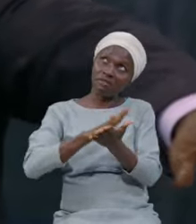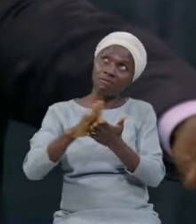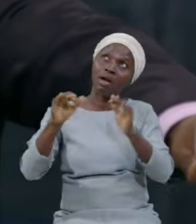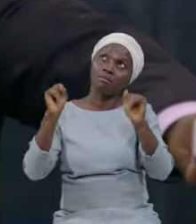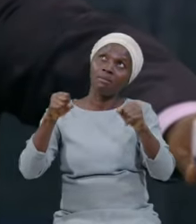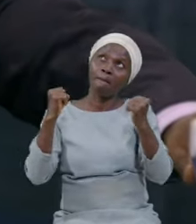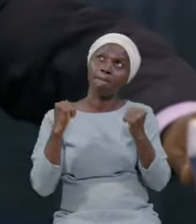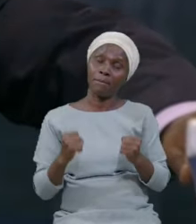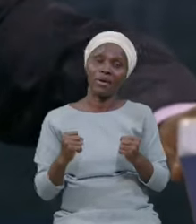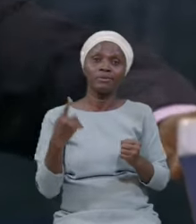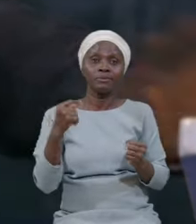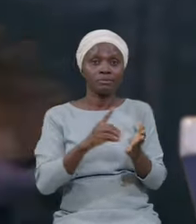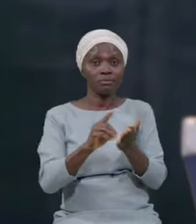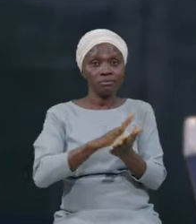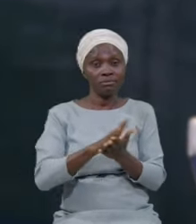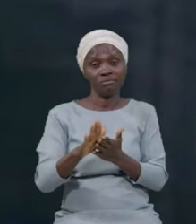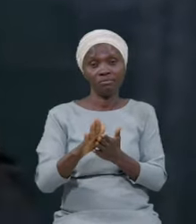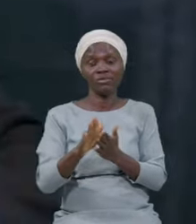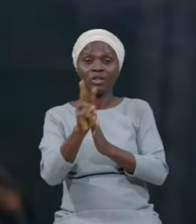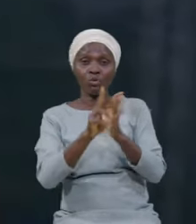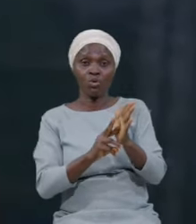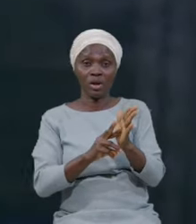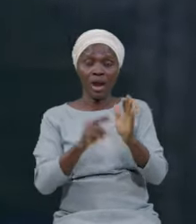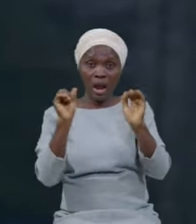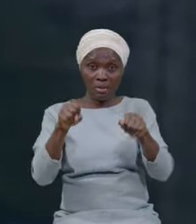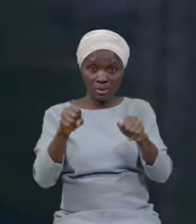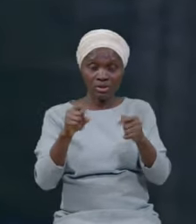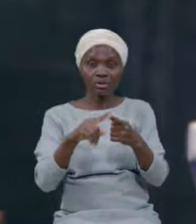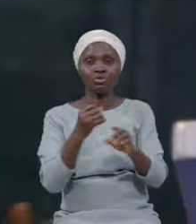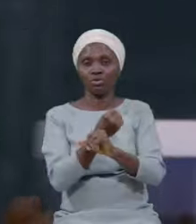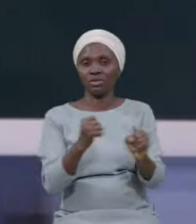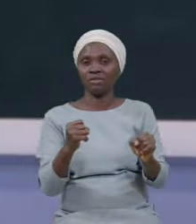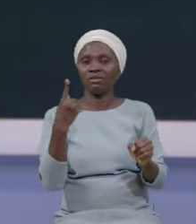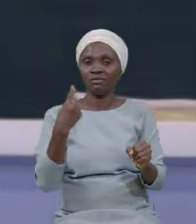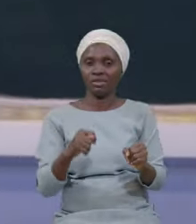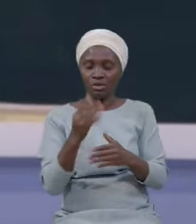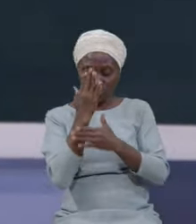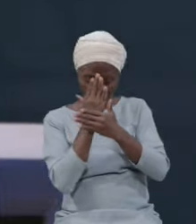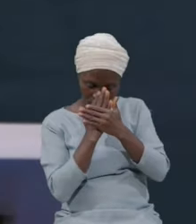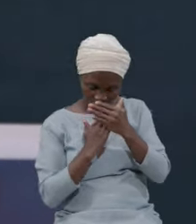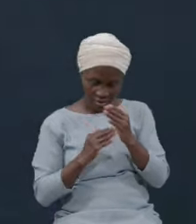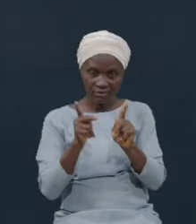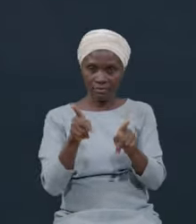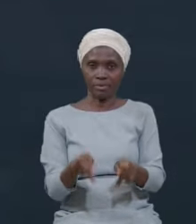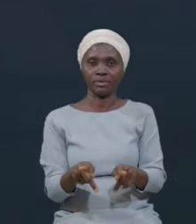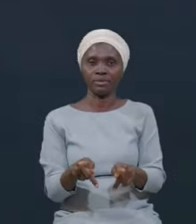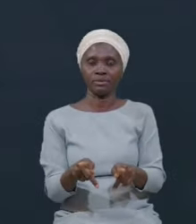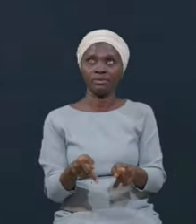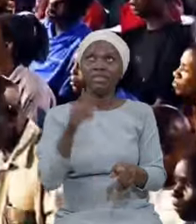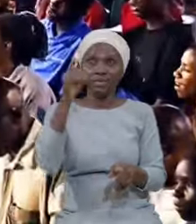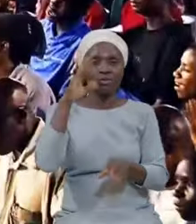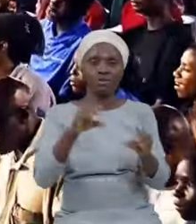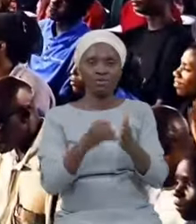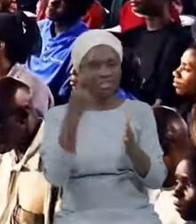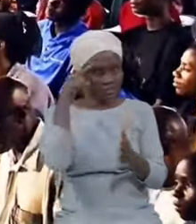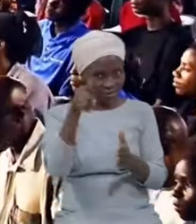the divine ability to save the submissive penitent. It will do it for you today. And